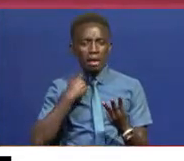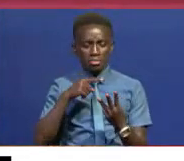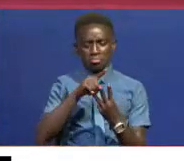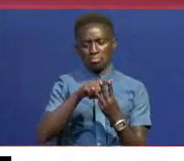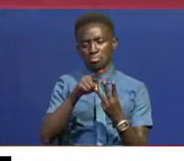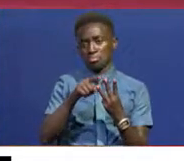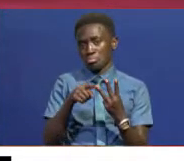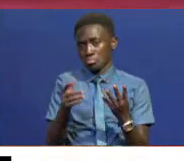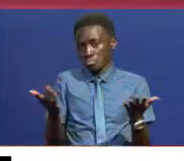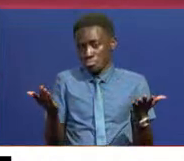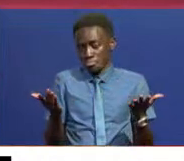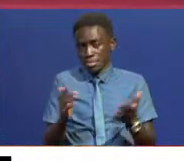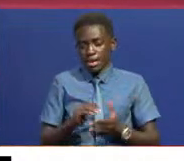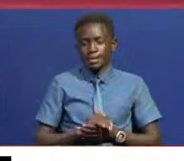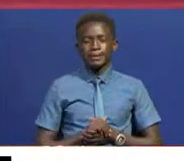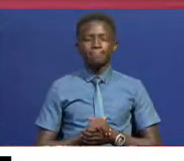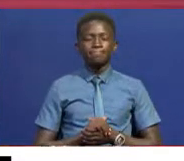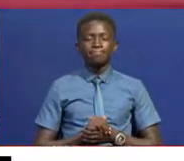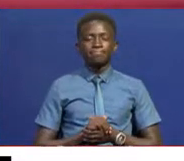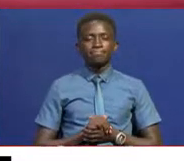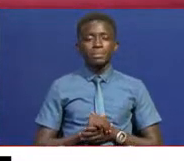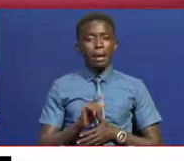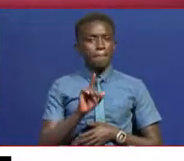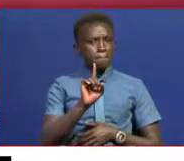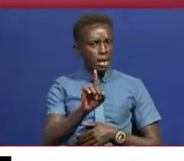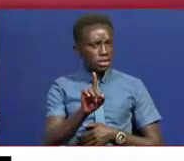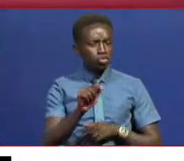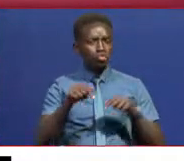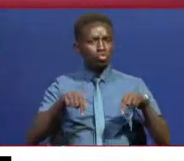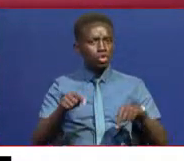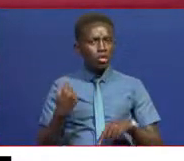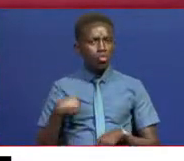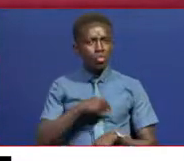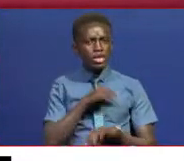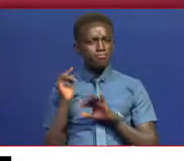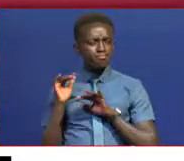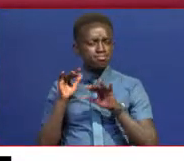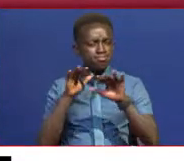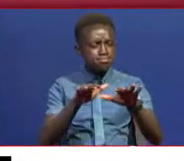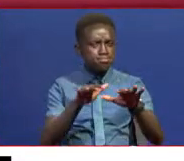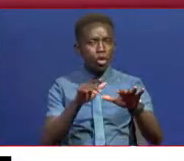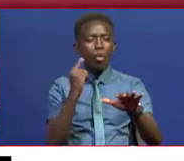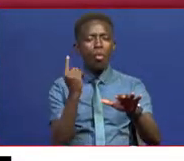But today we are gathered here on a very fundamental issue.